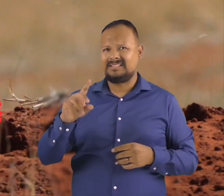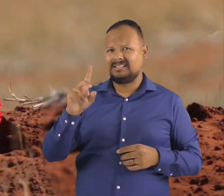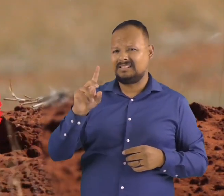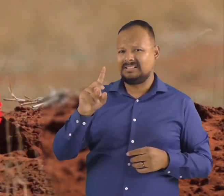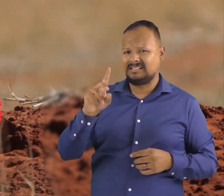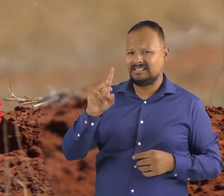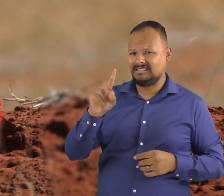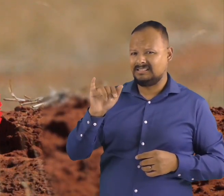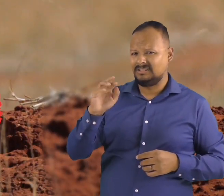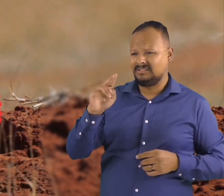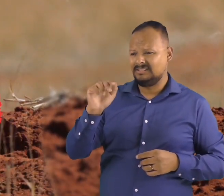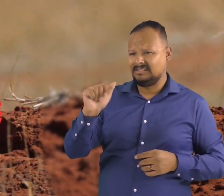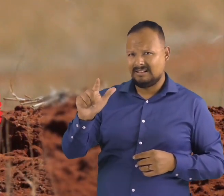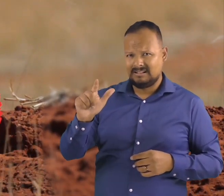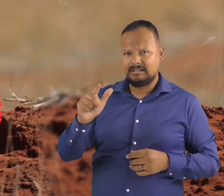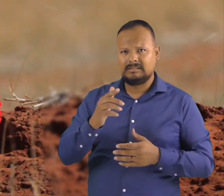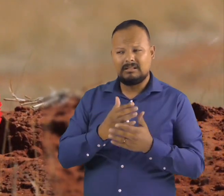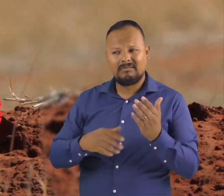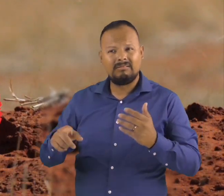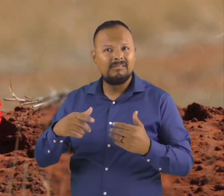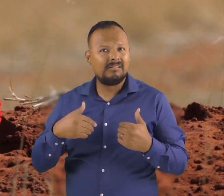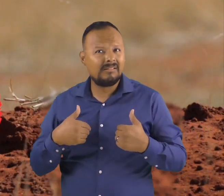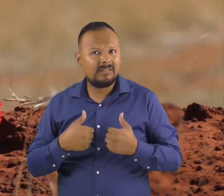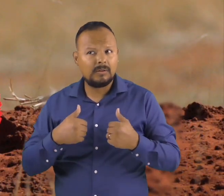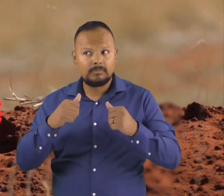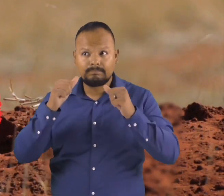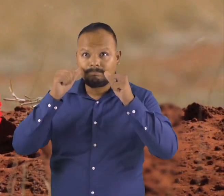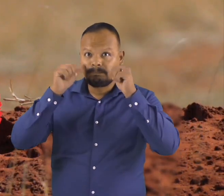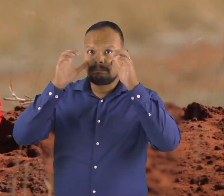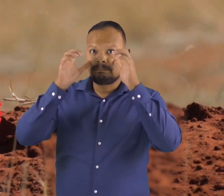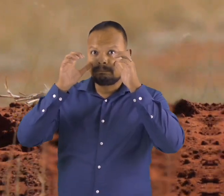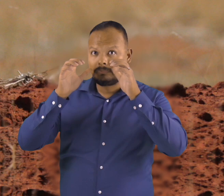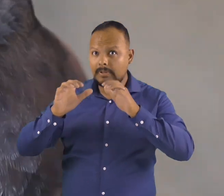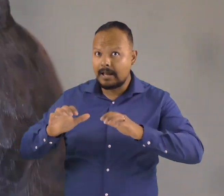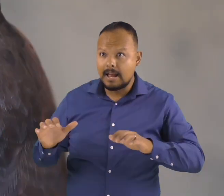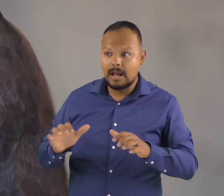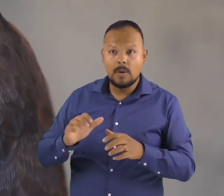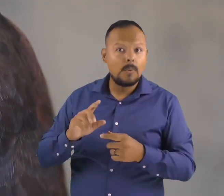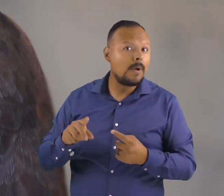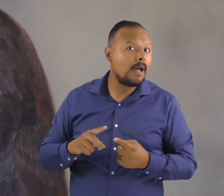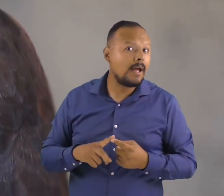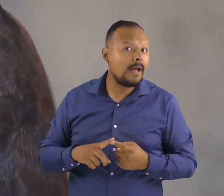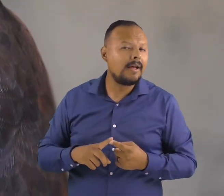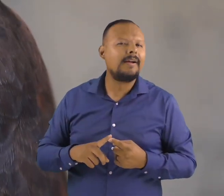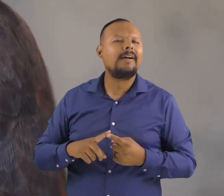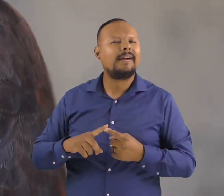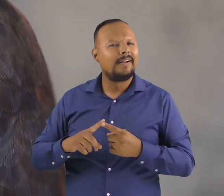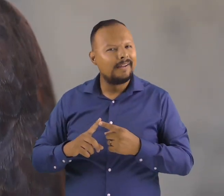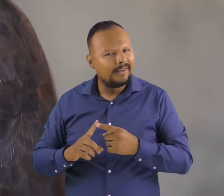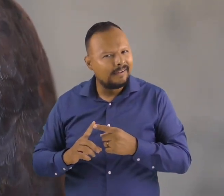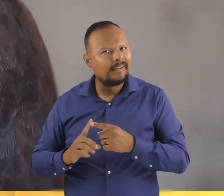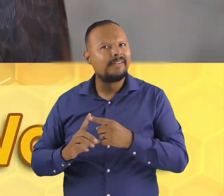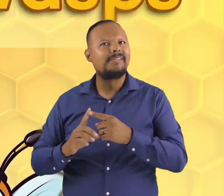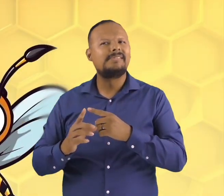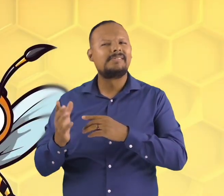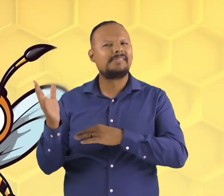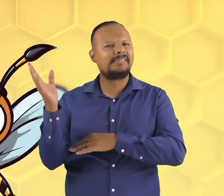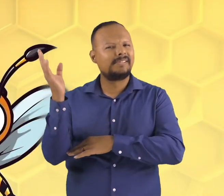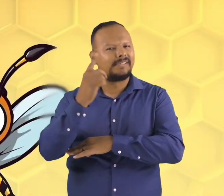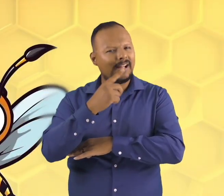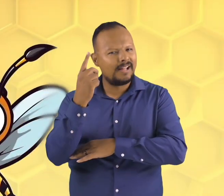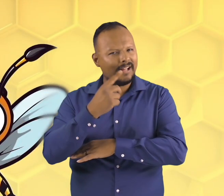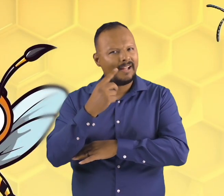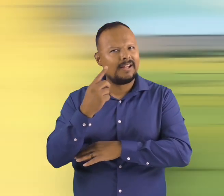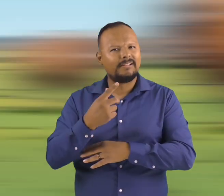Diurnal means an animal that is active during the day. Great job, hawk experts! And